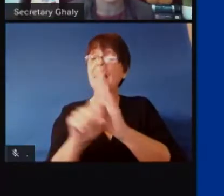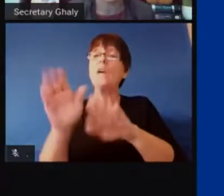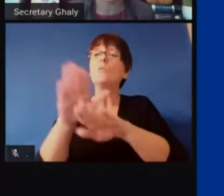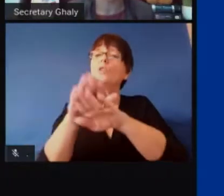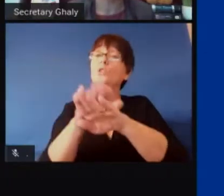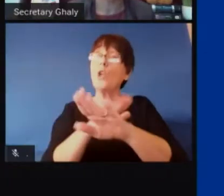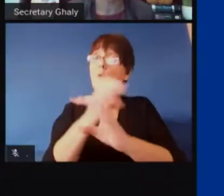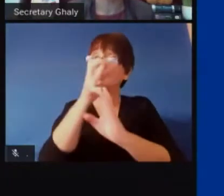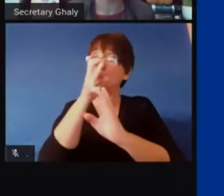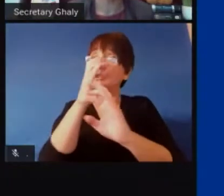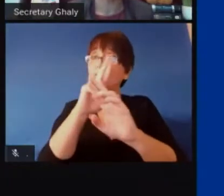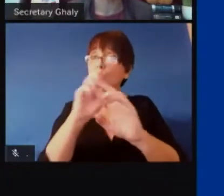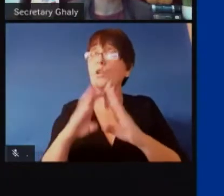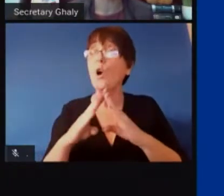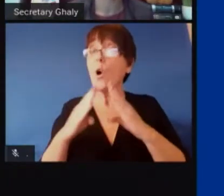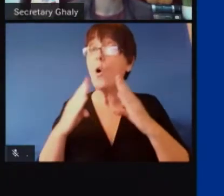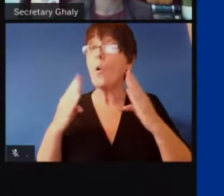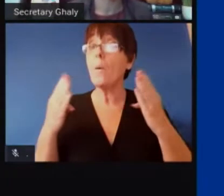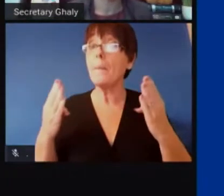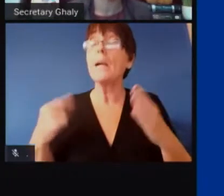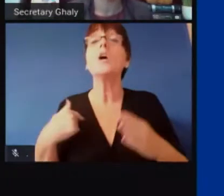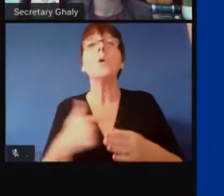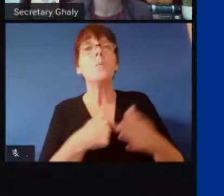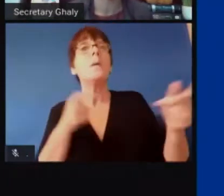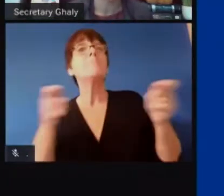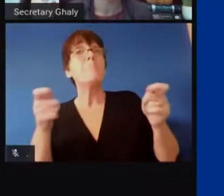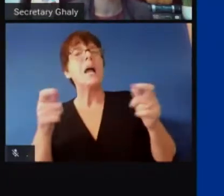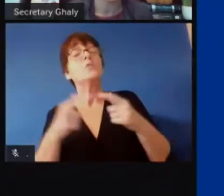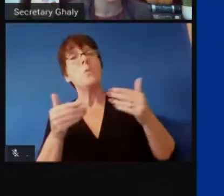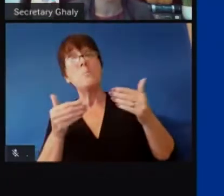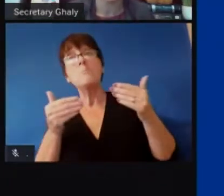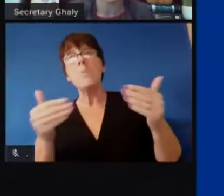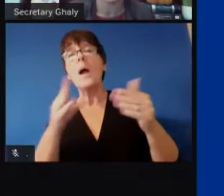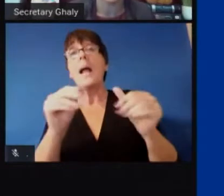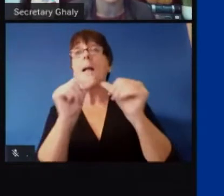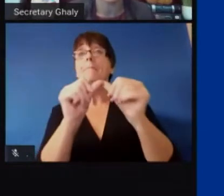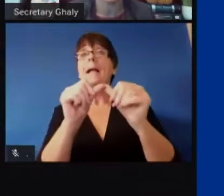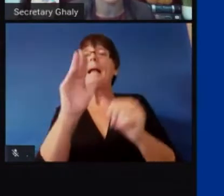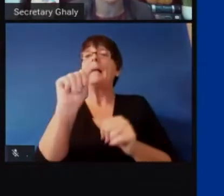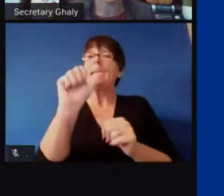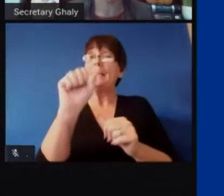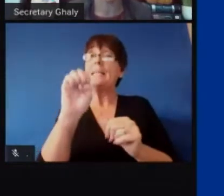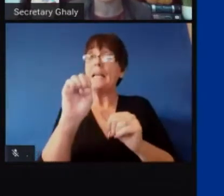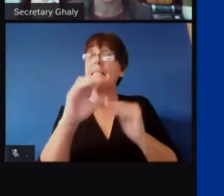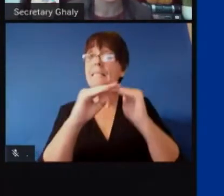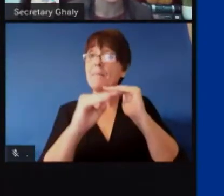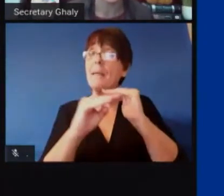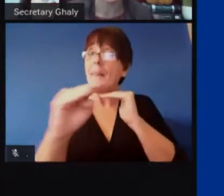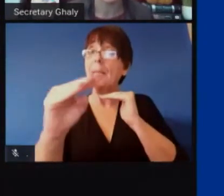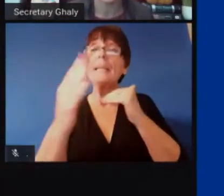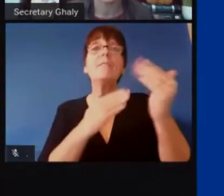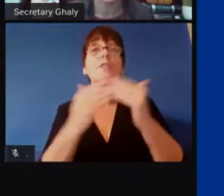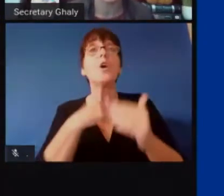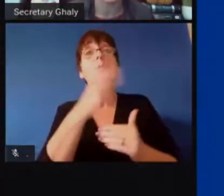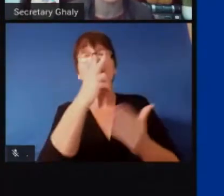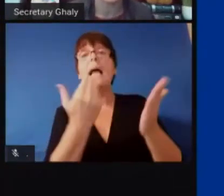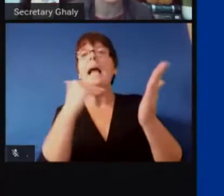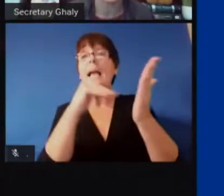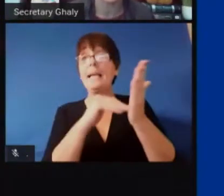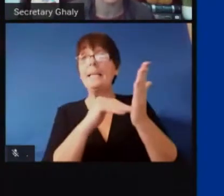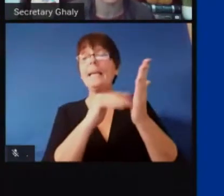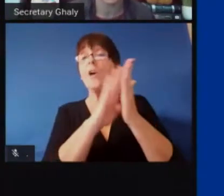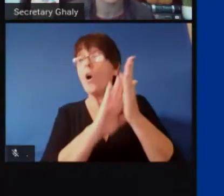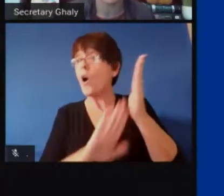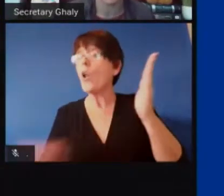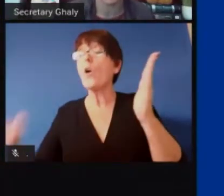reopening. And we've managed to move forward and maintain our case stability, even as we've seen again across the nation,